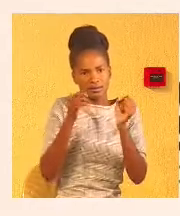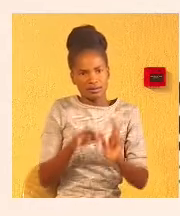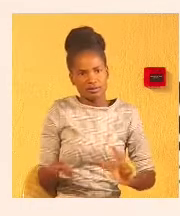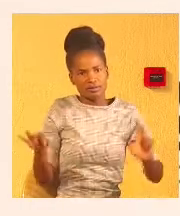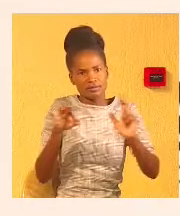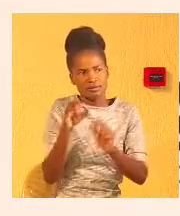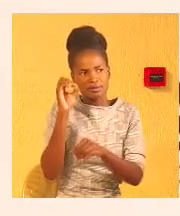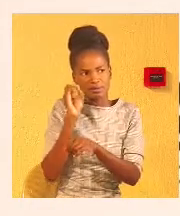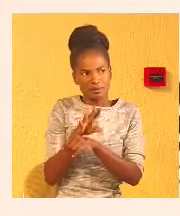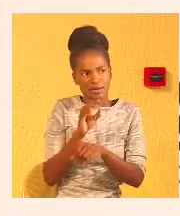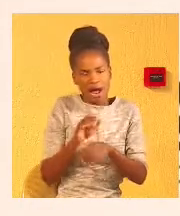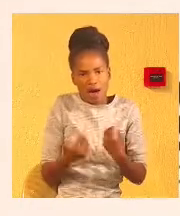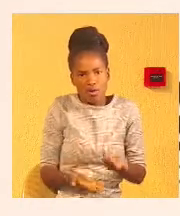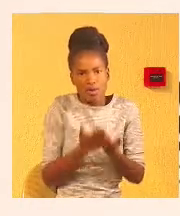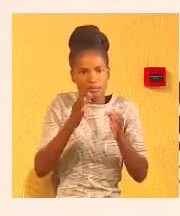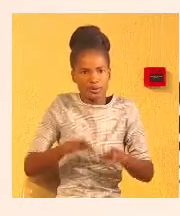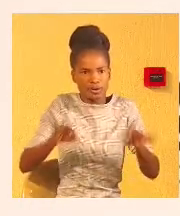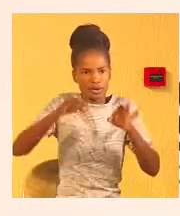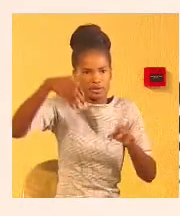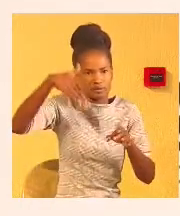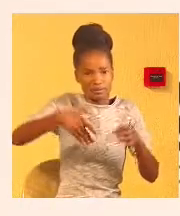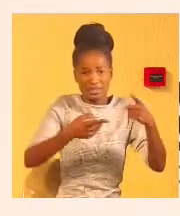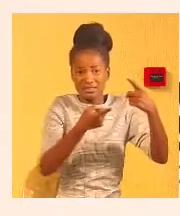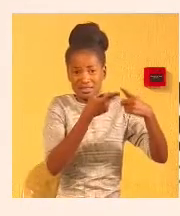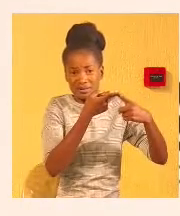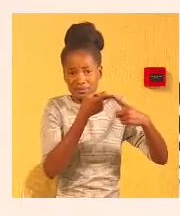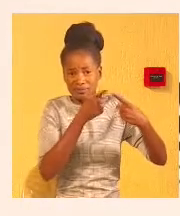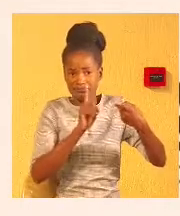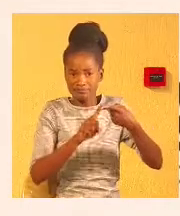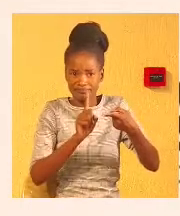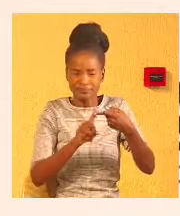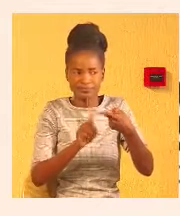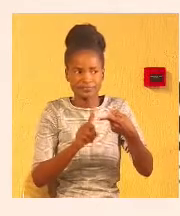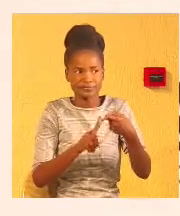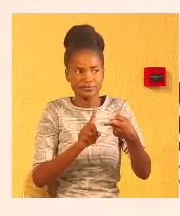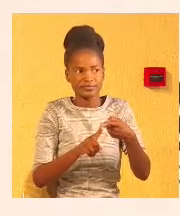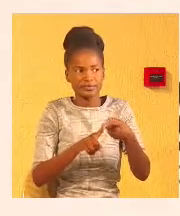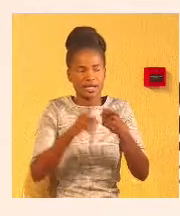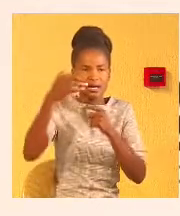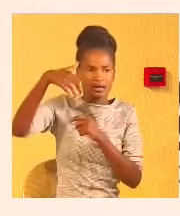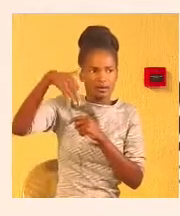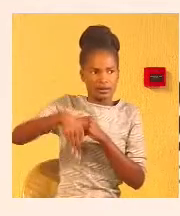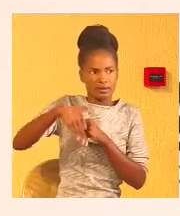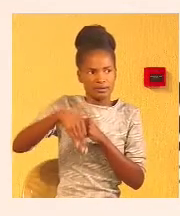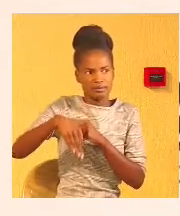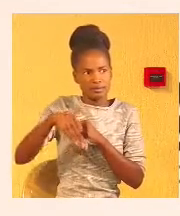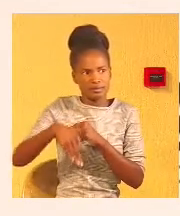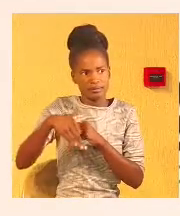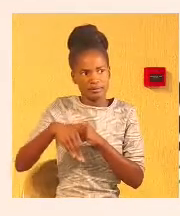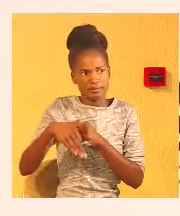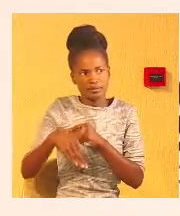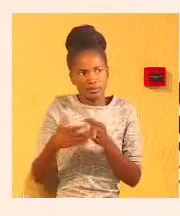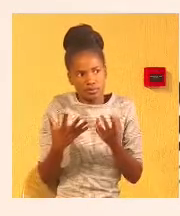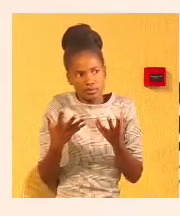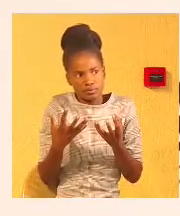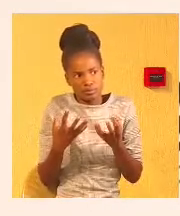with agriculture, number one, is that first of all, this country at a political level, we need